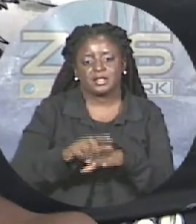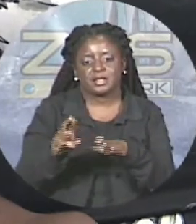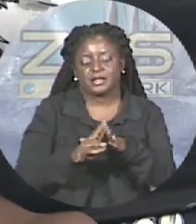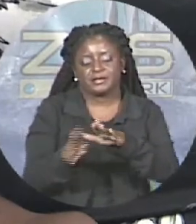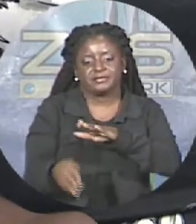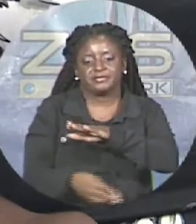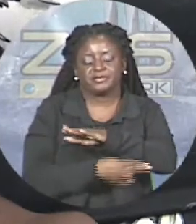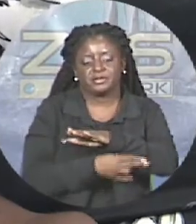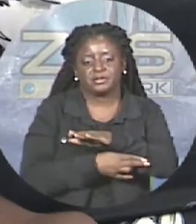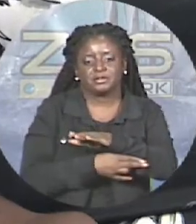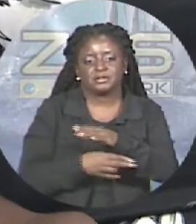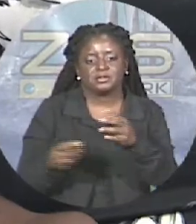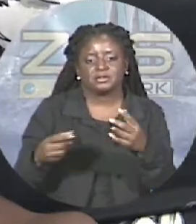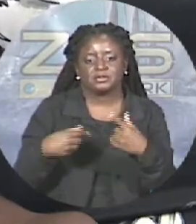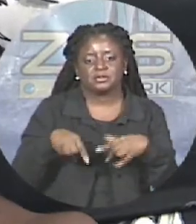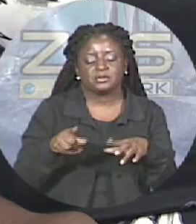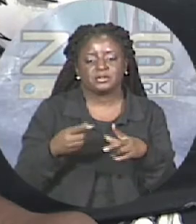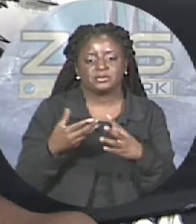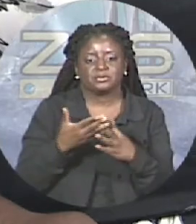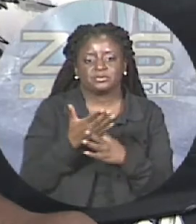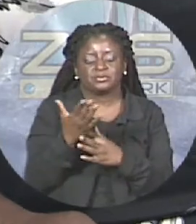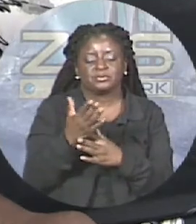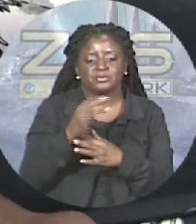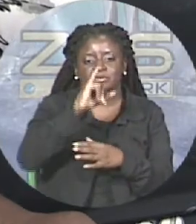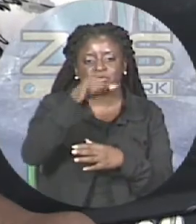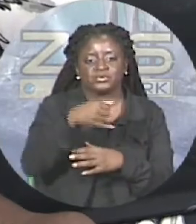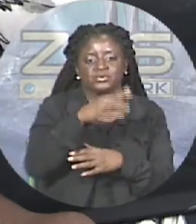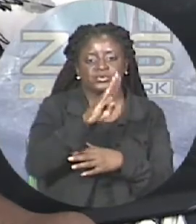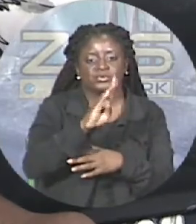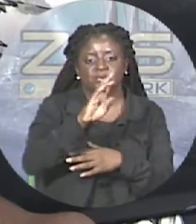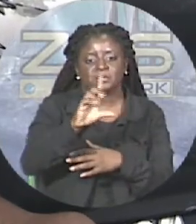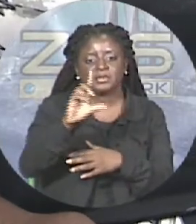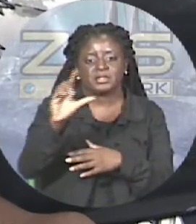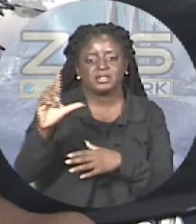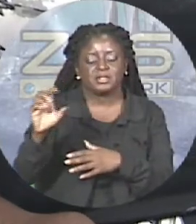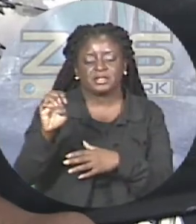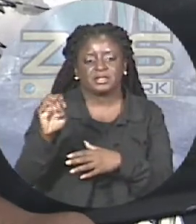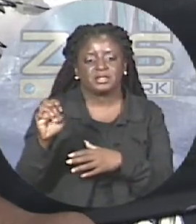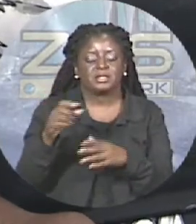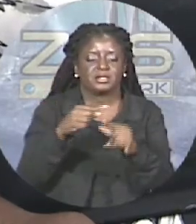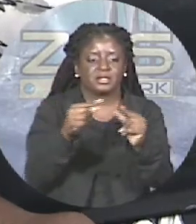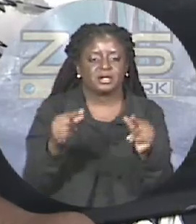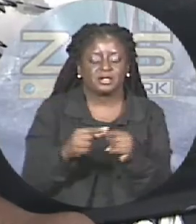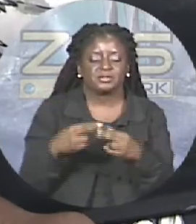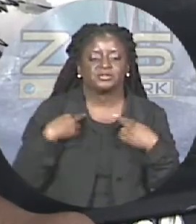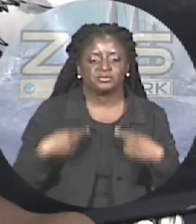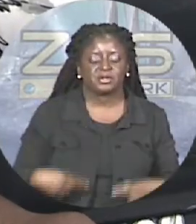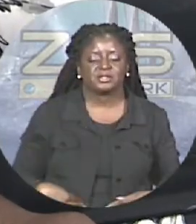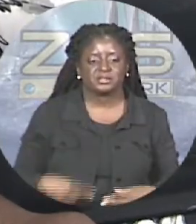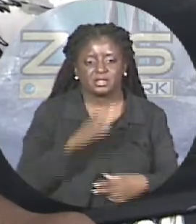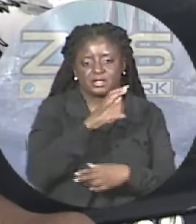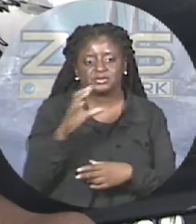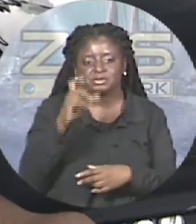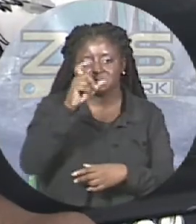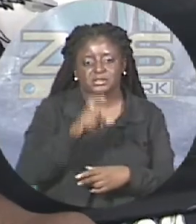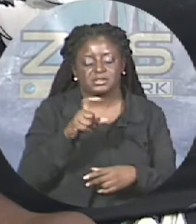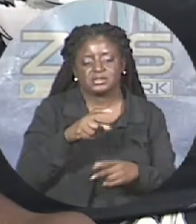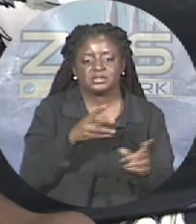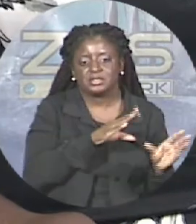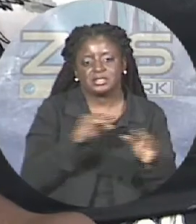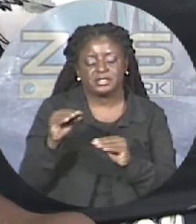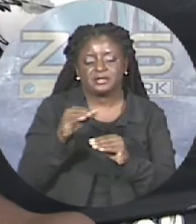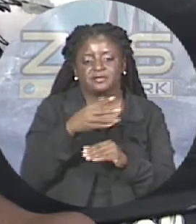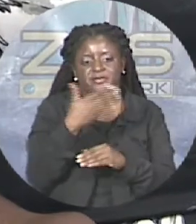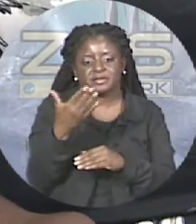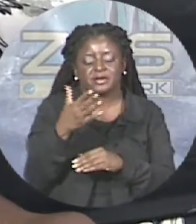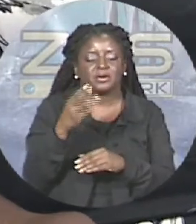forcing hundreds of residents to evacuate from their homes. Now, the ordeal is still leaving a bitter taste in the mouths of residents who told our LaDawn Davis that